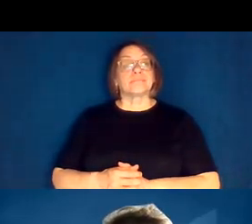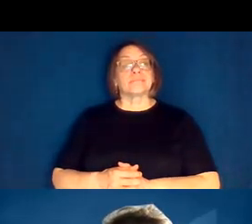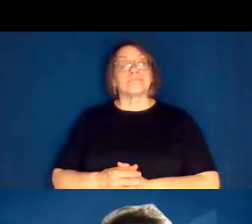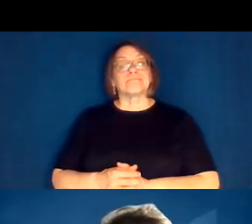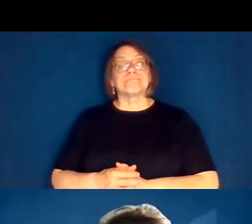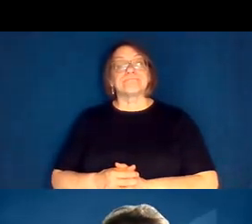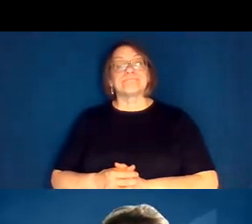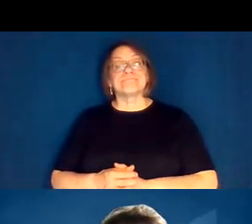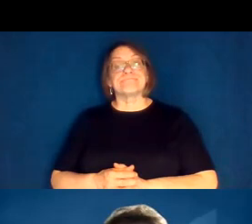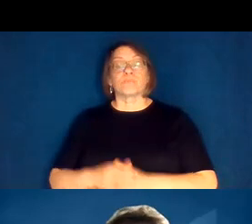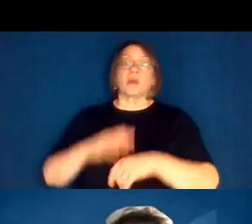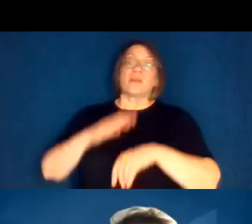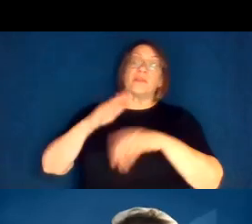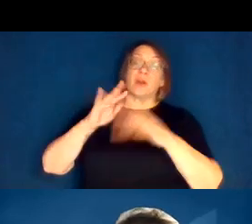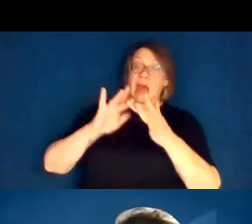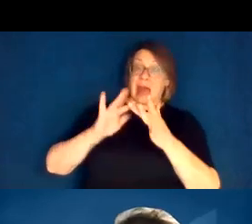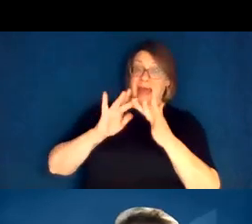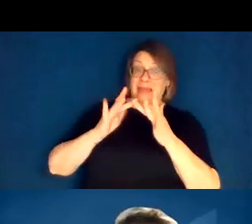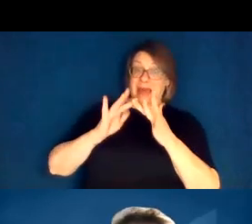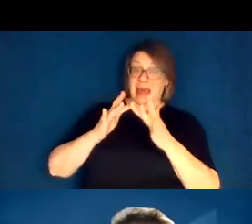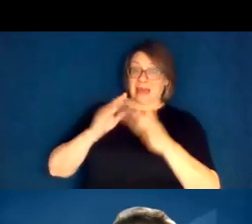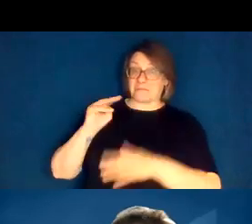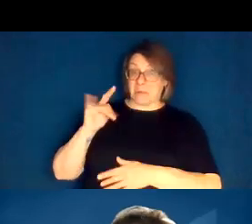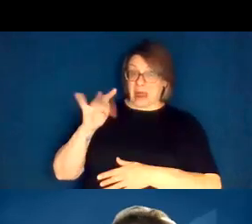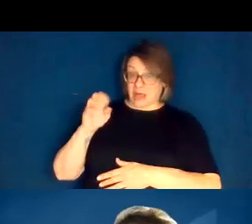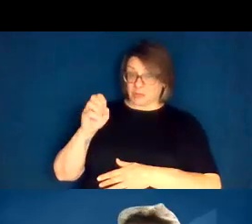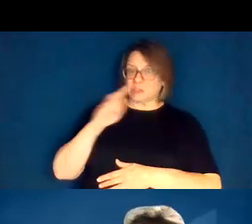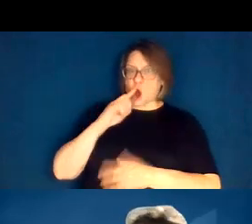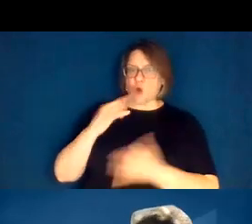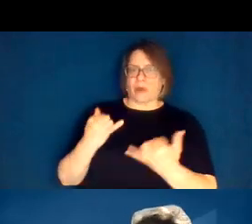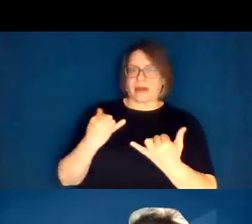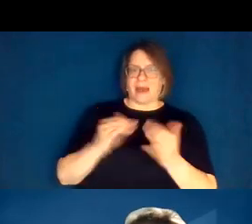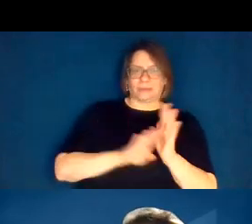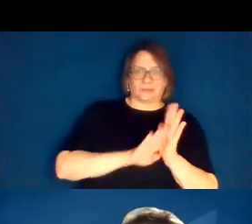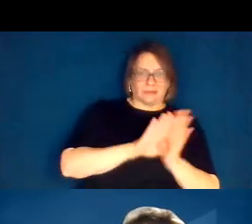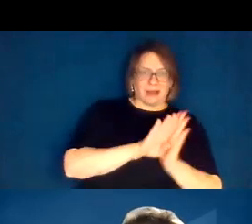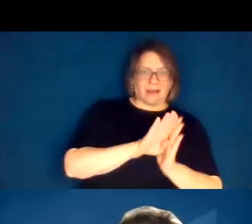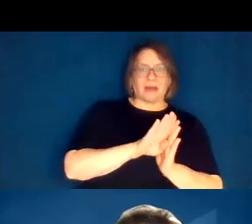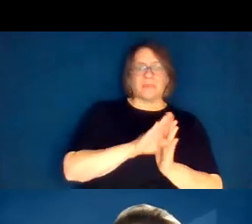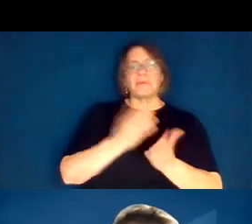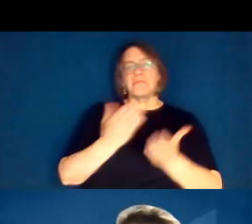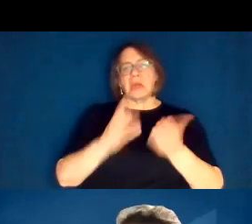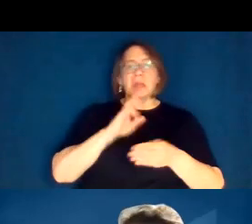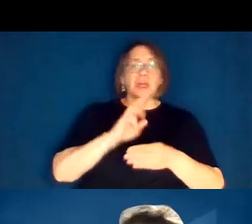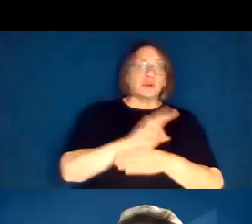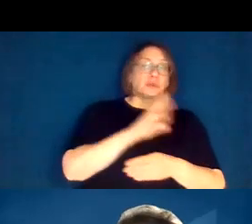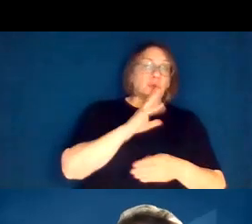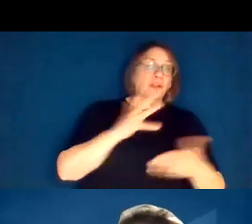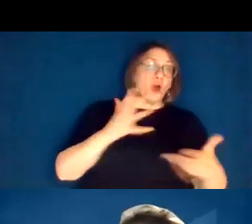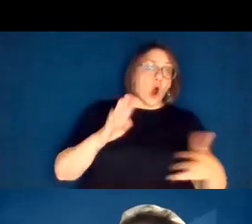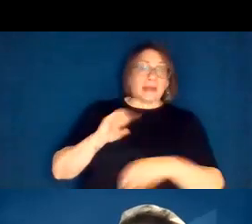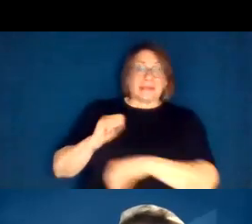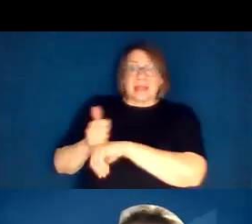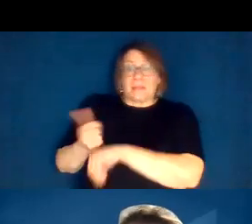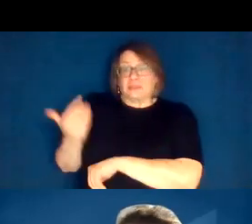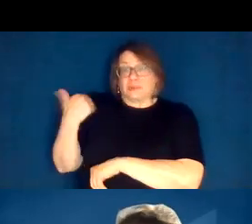The online modules are in the process of being developed. Some might be used with already established